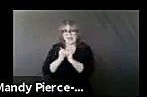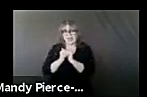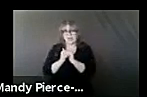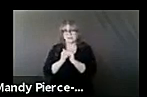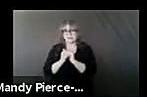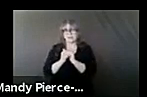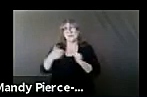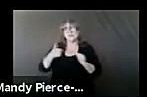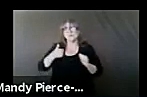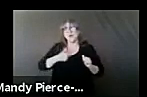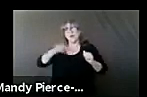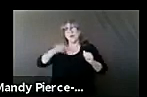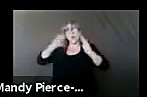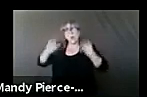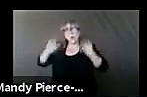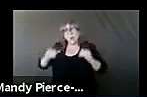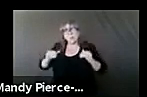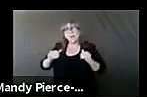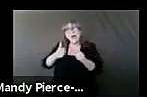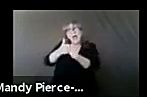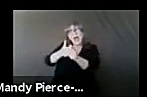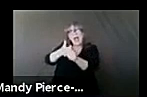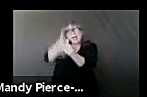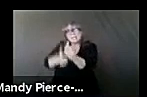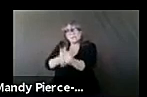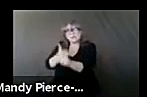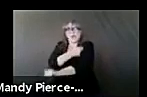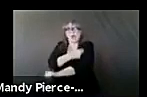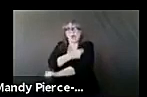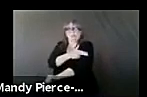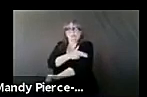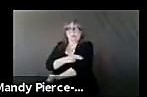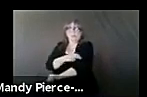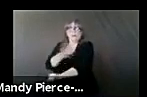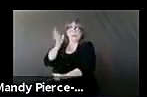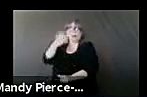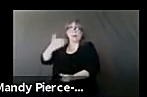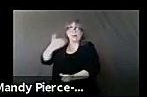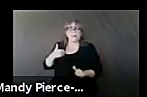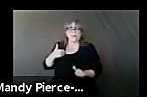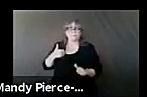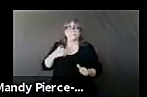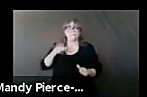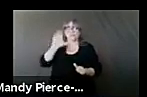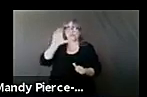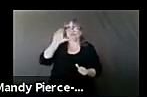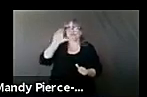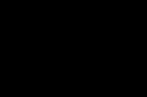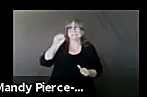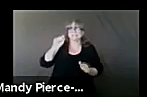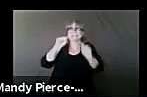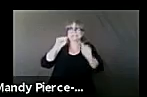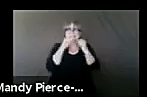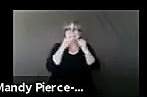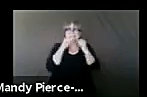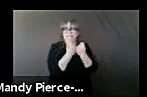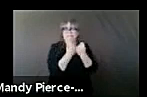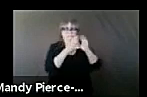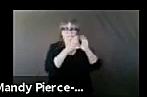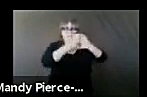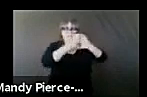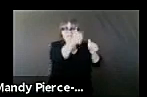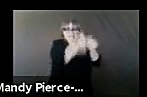or health system will have a crisis standard of care triage team at their site or in their system. And